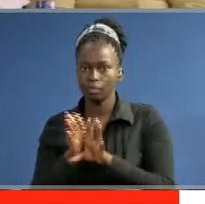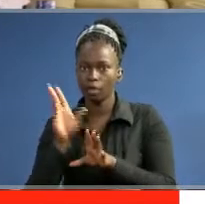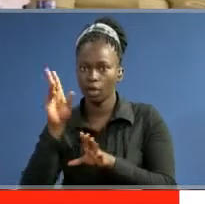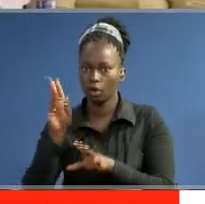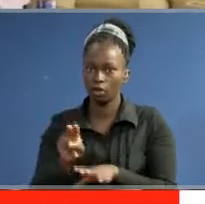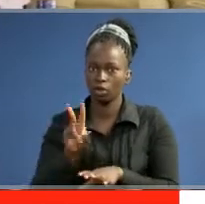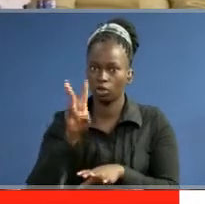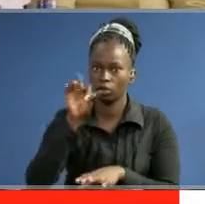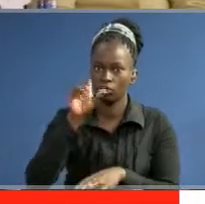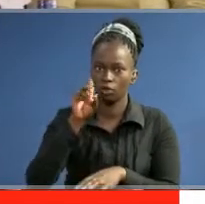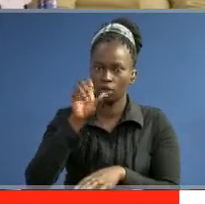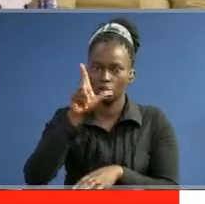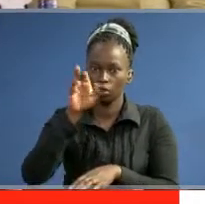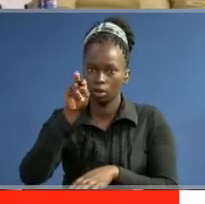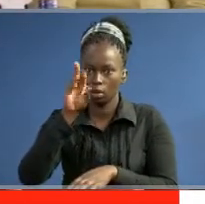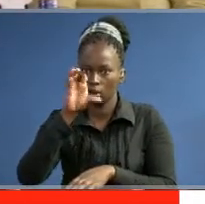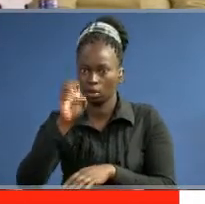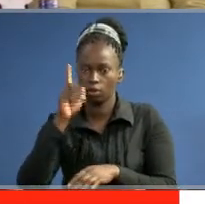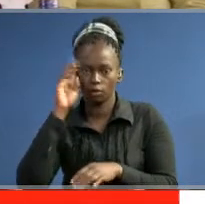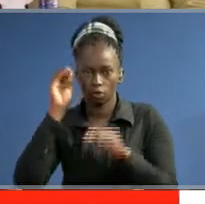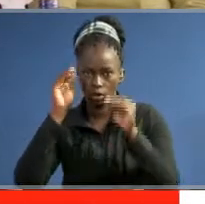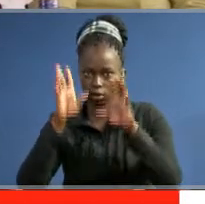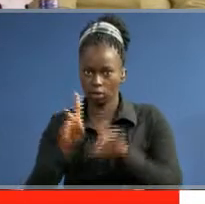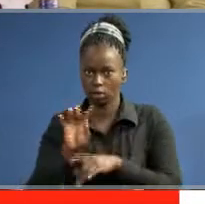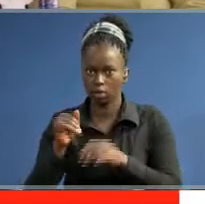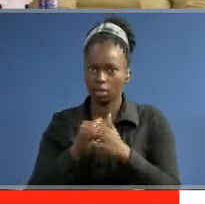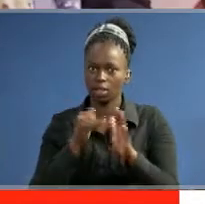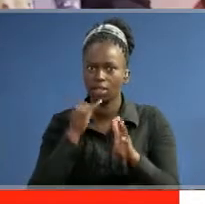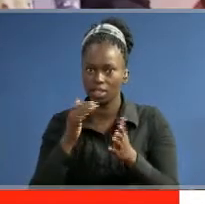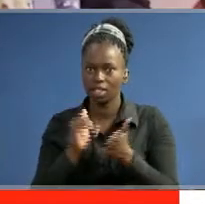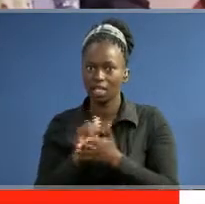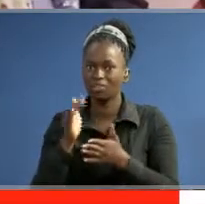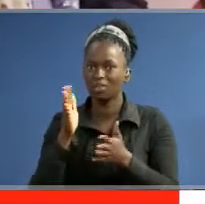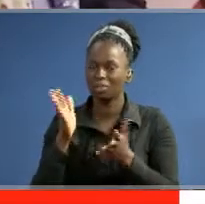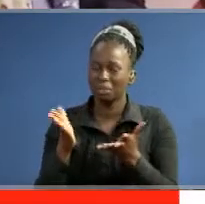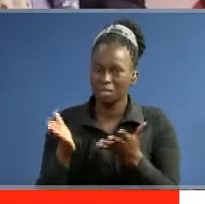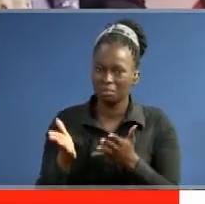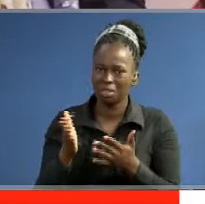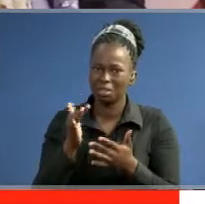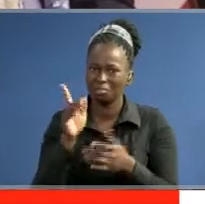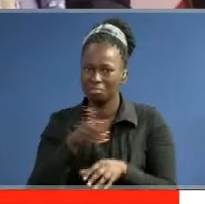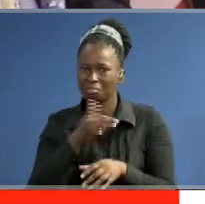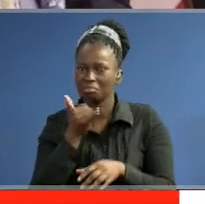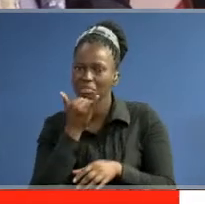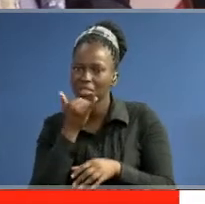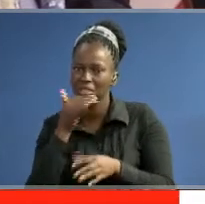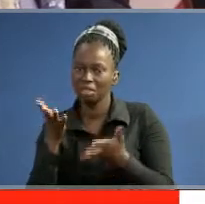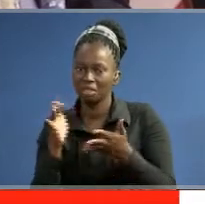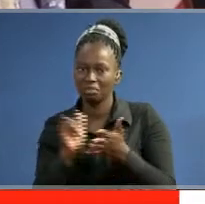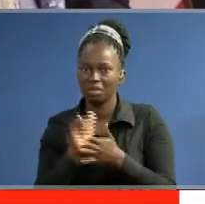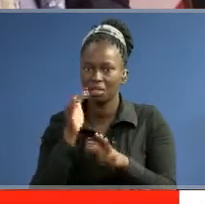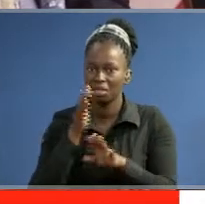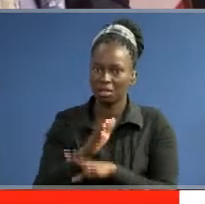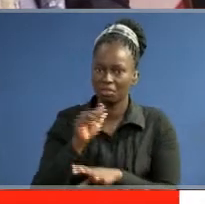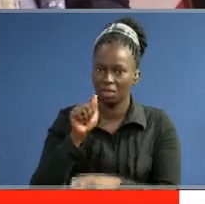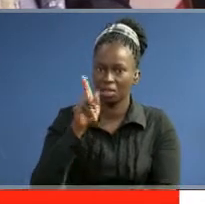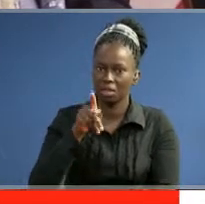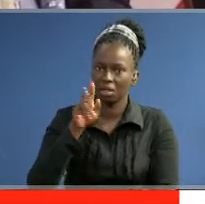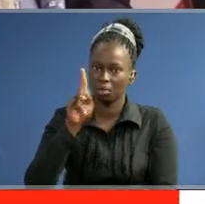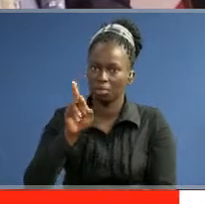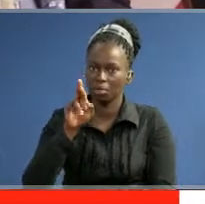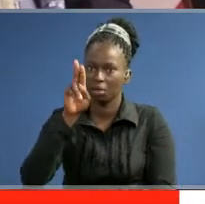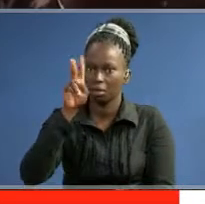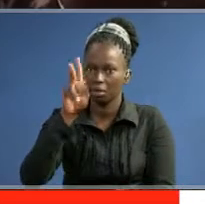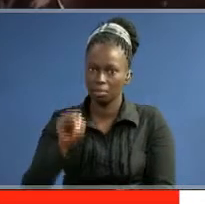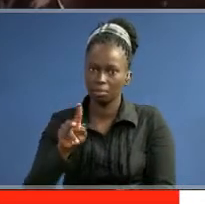value for teachers. Kathumbi said that it is unfortunate for such a leader to utter demeaning utterances. They were addressing